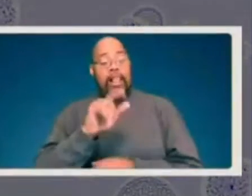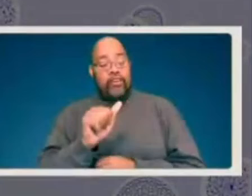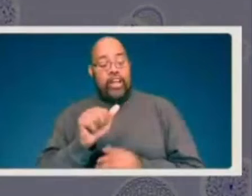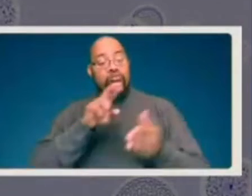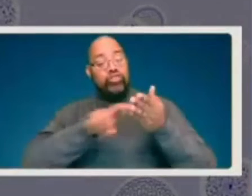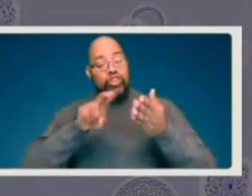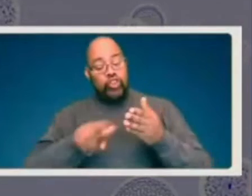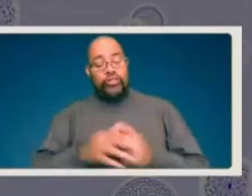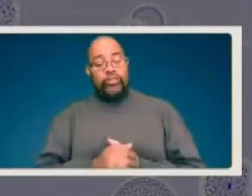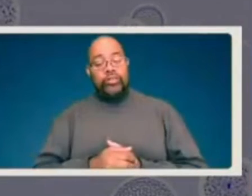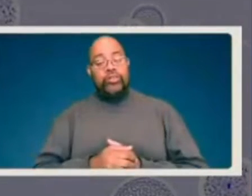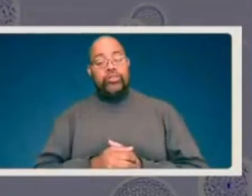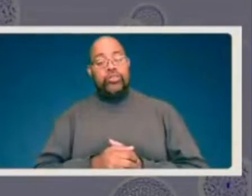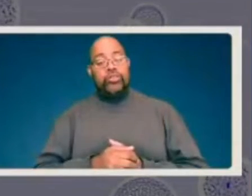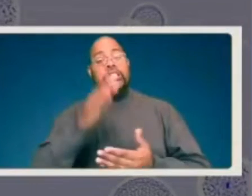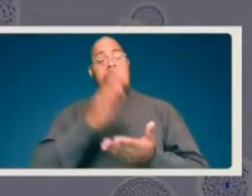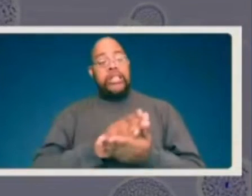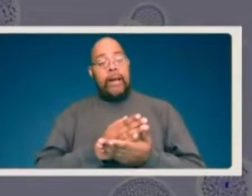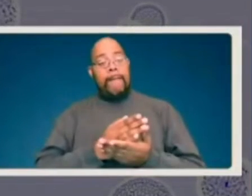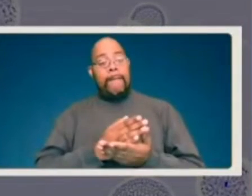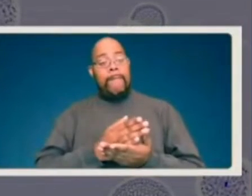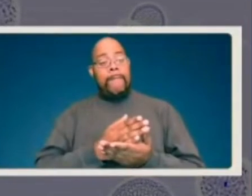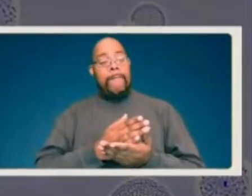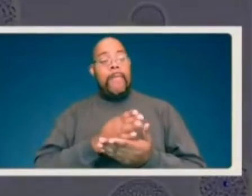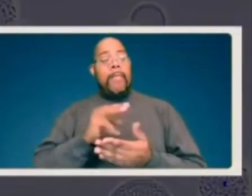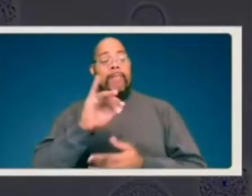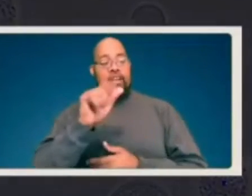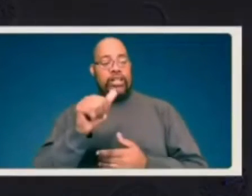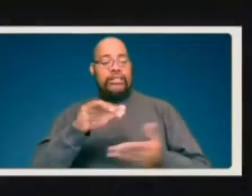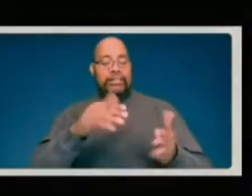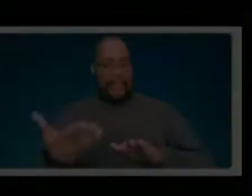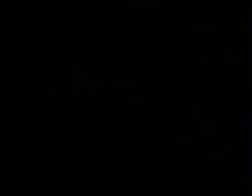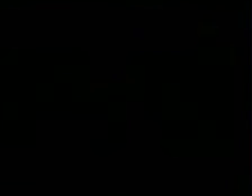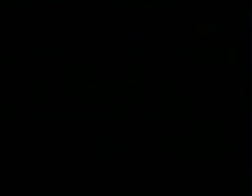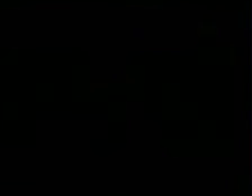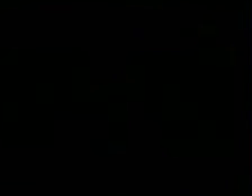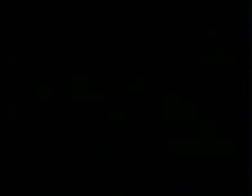in malaria research to stop worldwide malaria deaths.